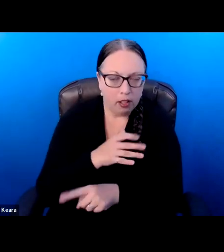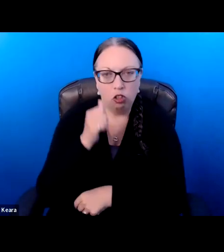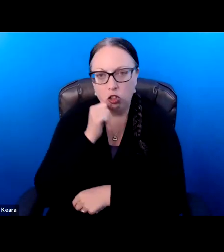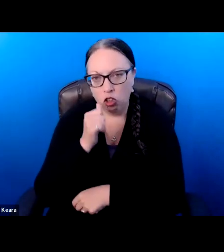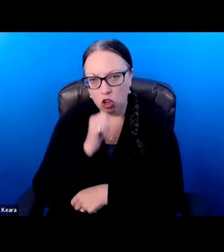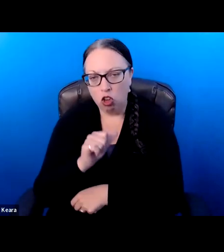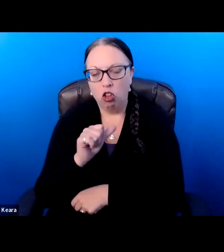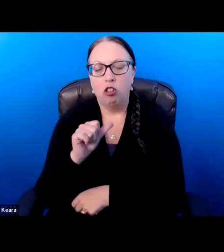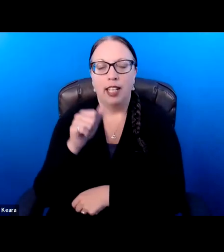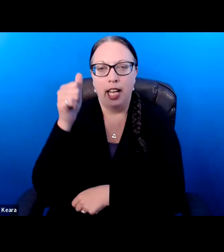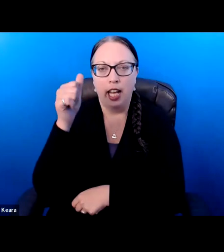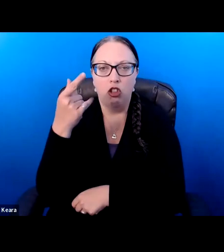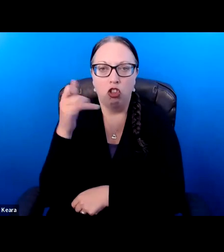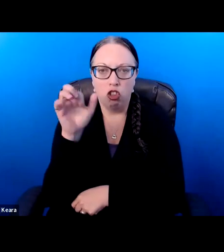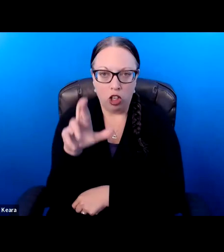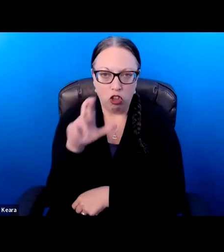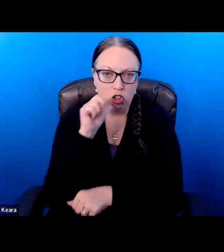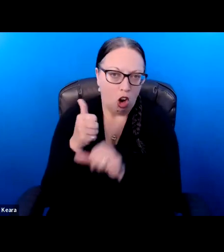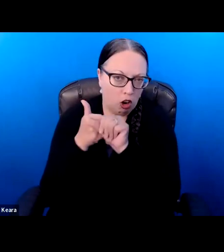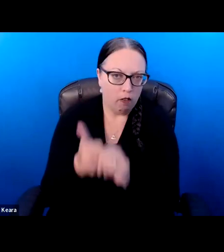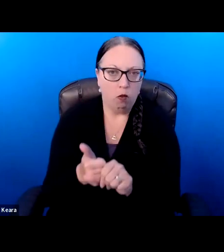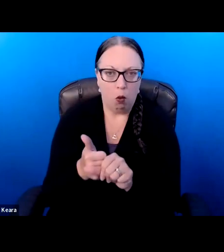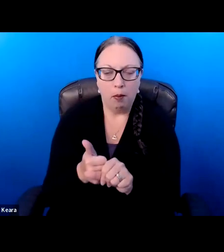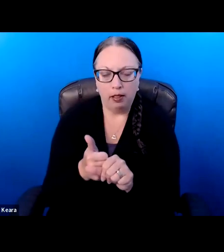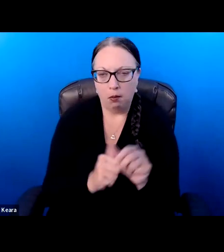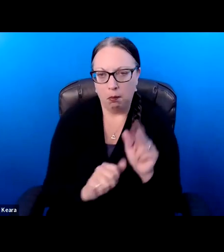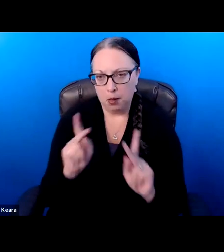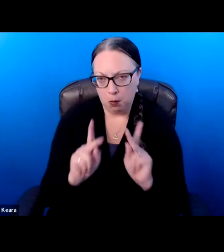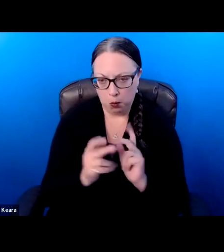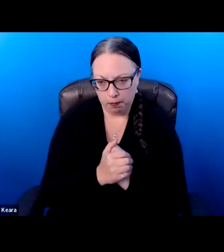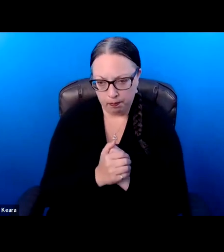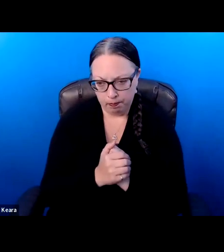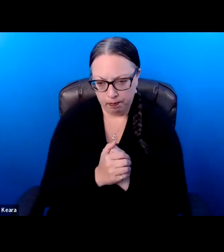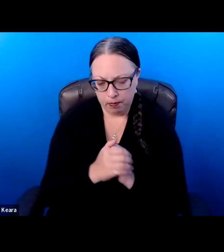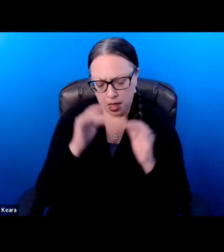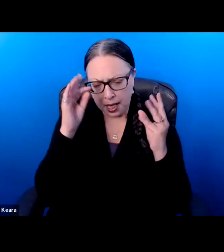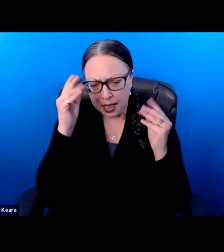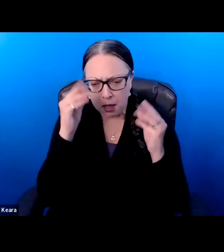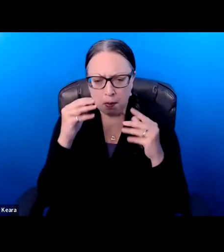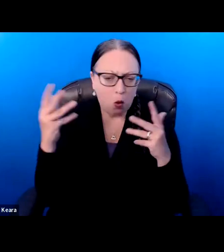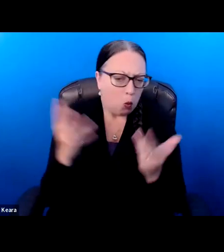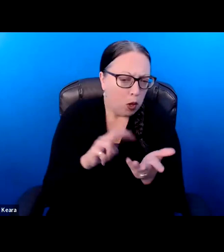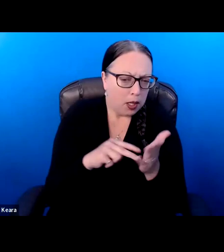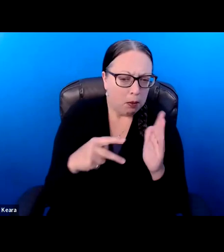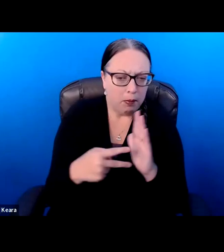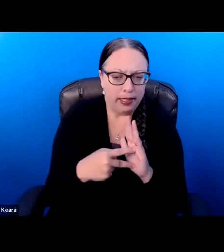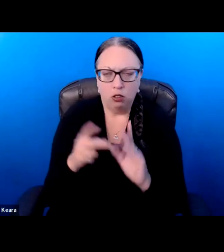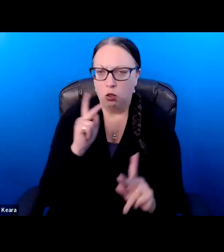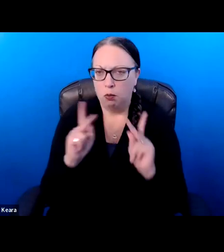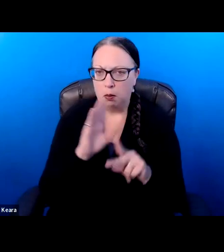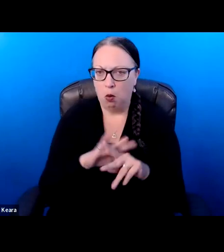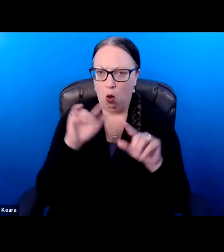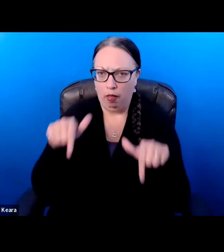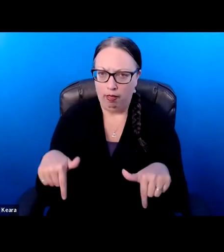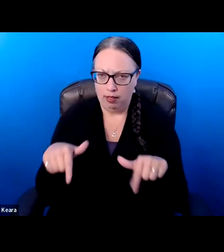gender nonconforming folks and people. I think about what it means for the people on this call who